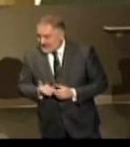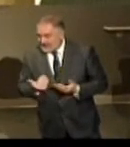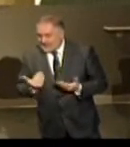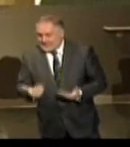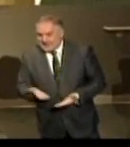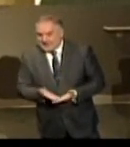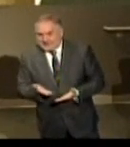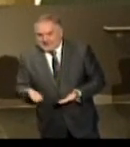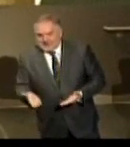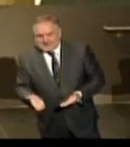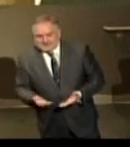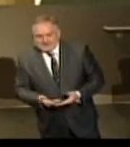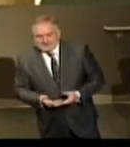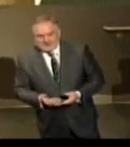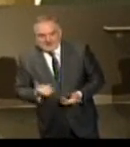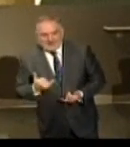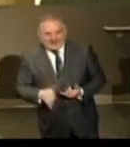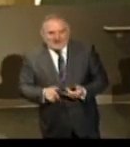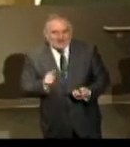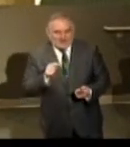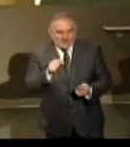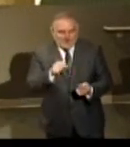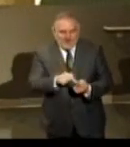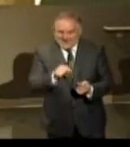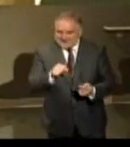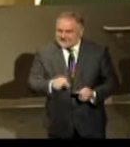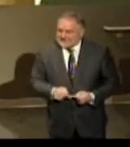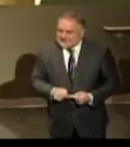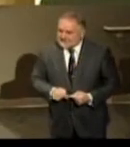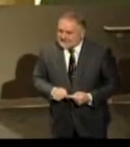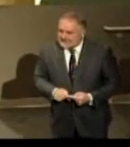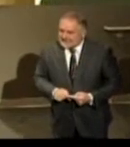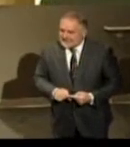Here's something, and this is the last point, but I think it's probably the best point.